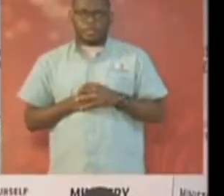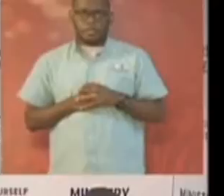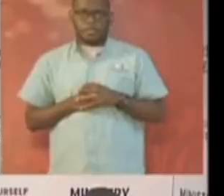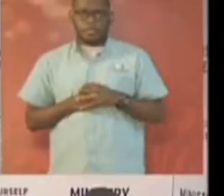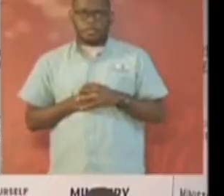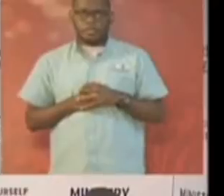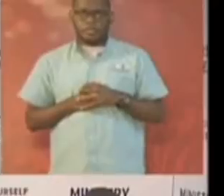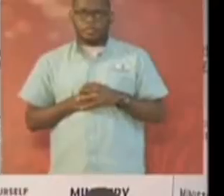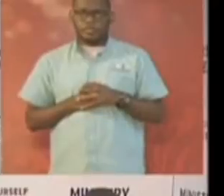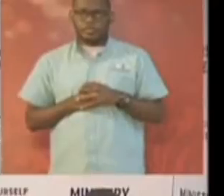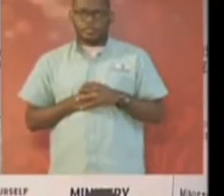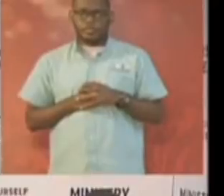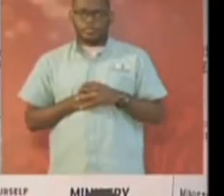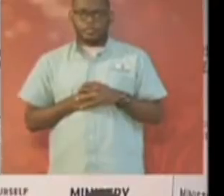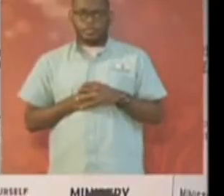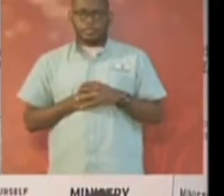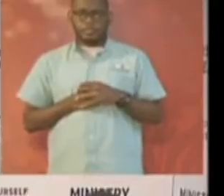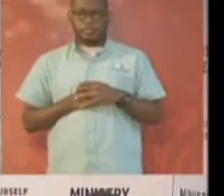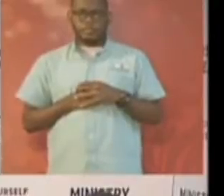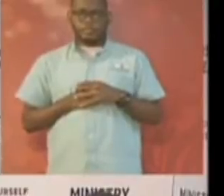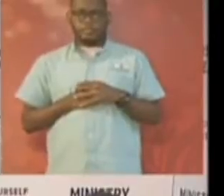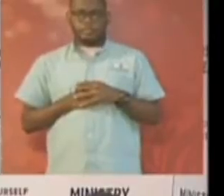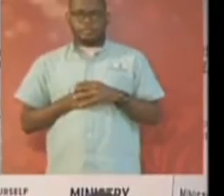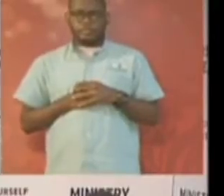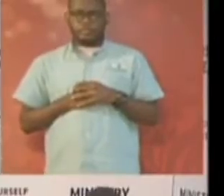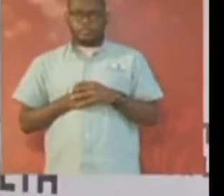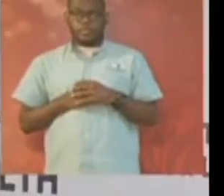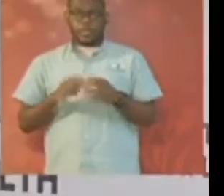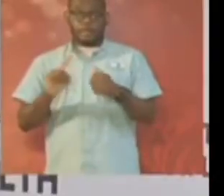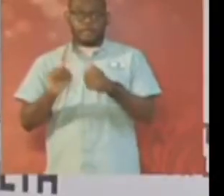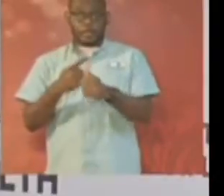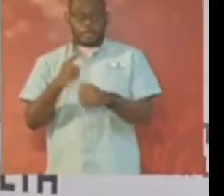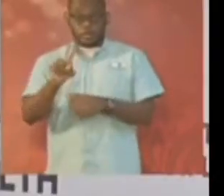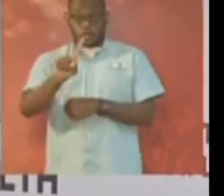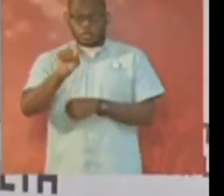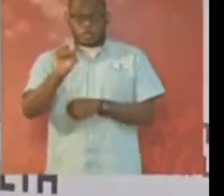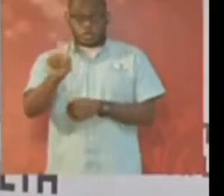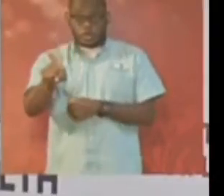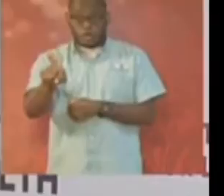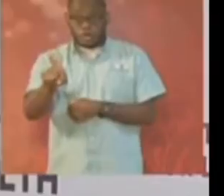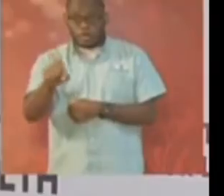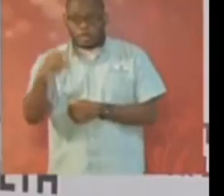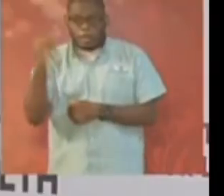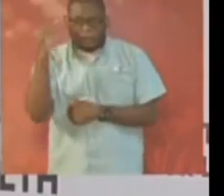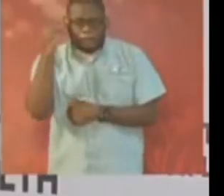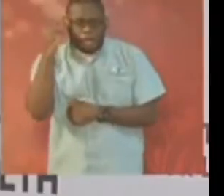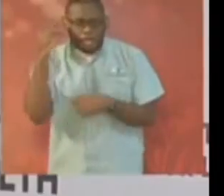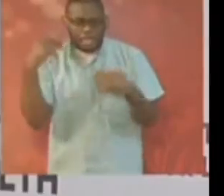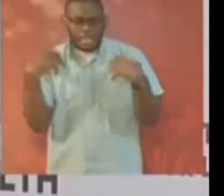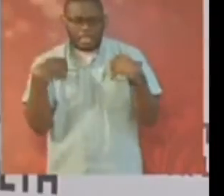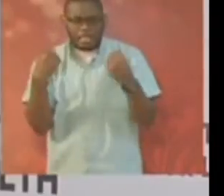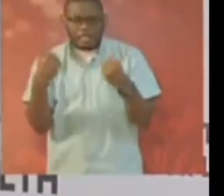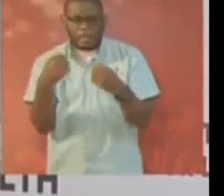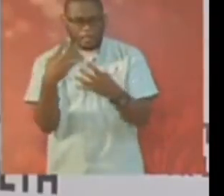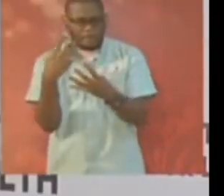Okay, thank you for the question. Now, the first question regarding the mental health aspects that are available in the prison